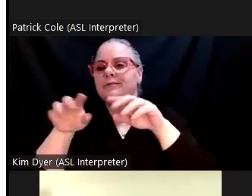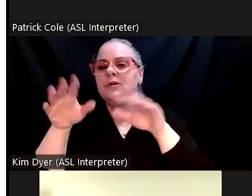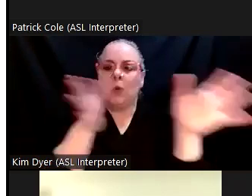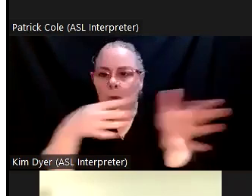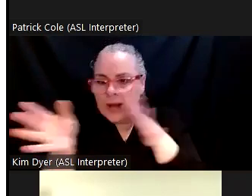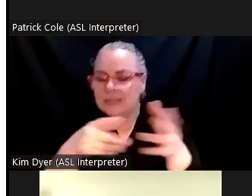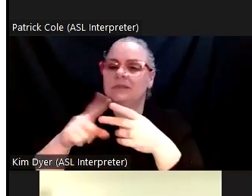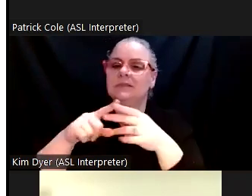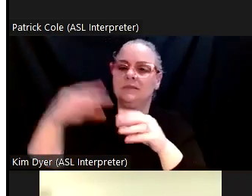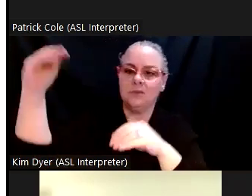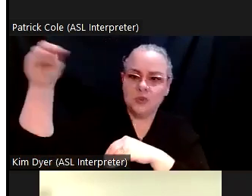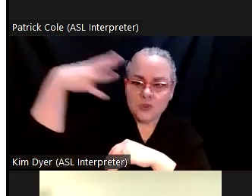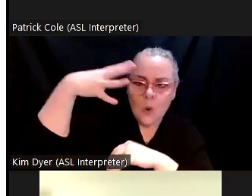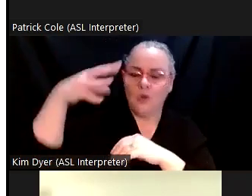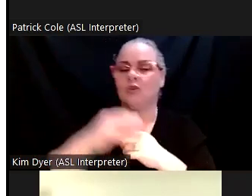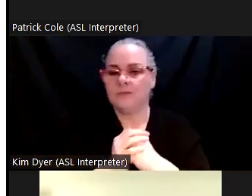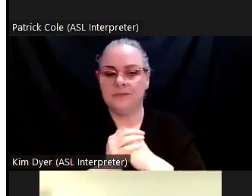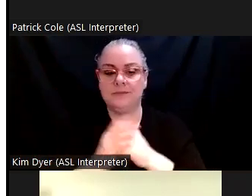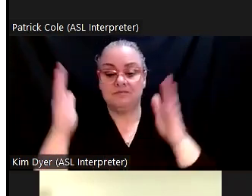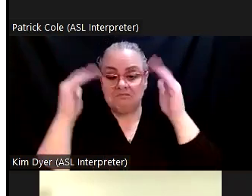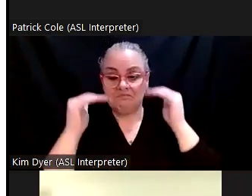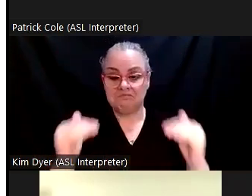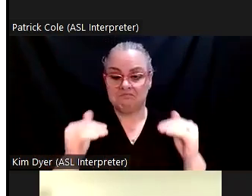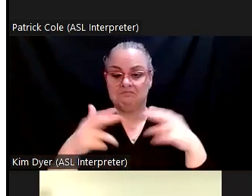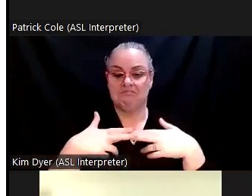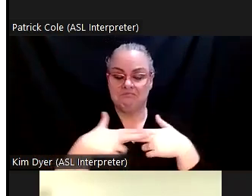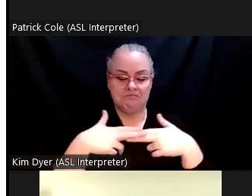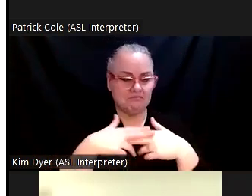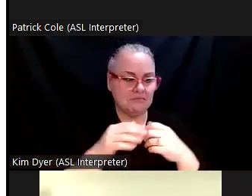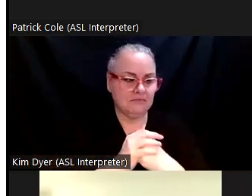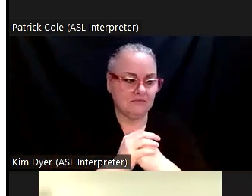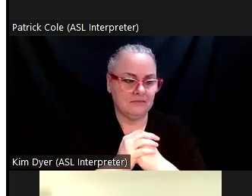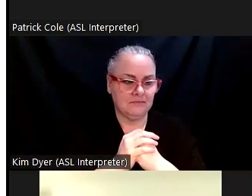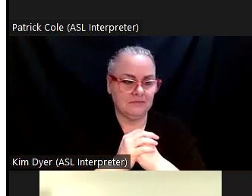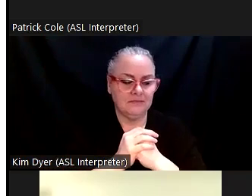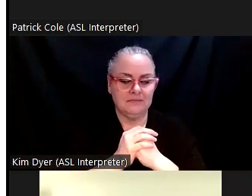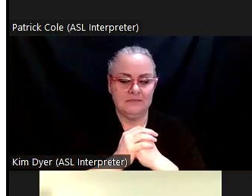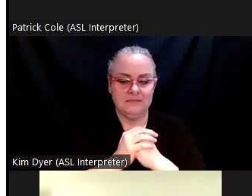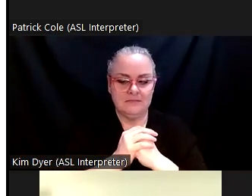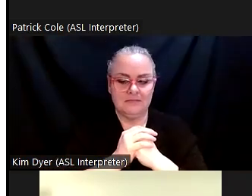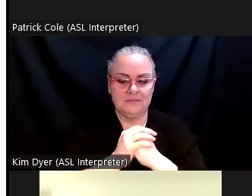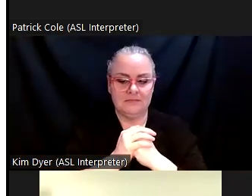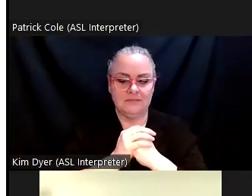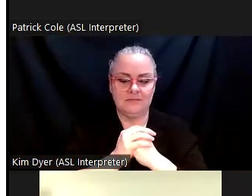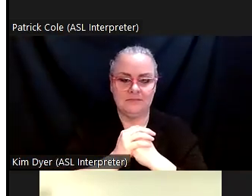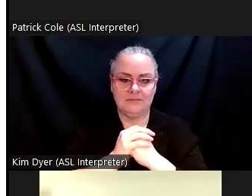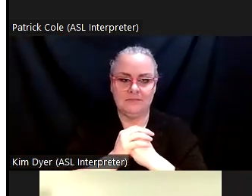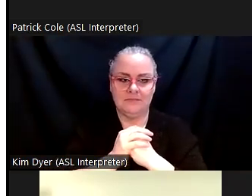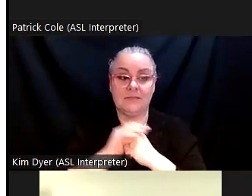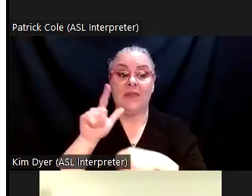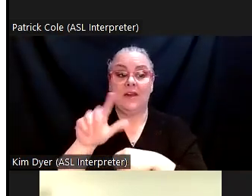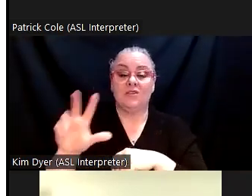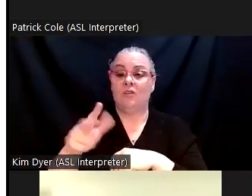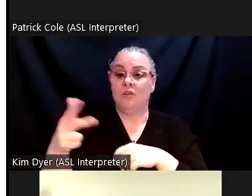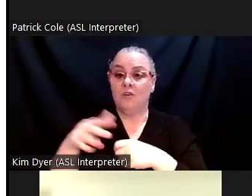So that's the building sector. You can go to the next slide. Great, thank you. So this will be the third area,